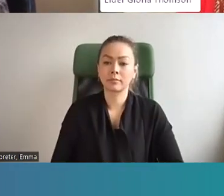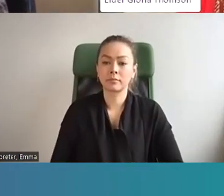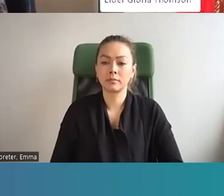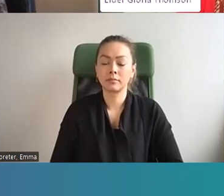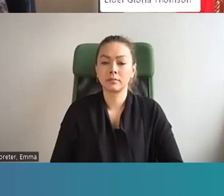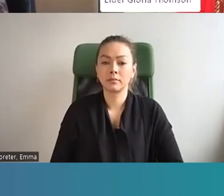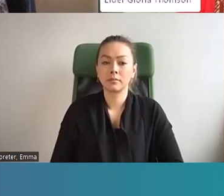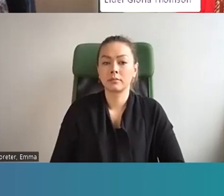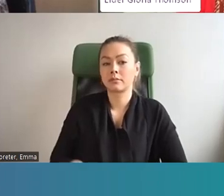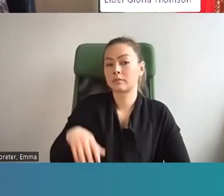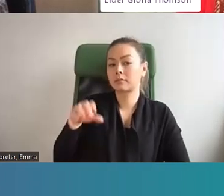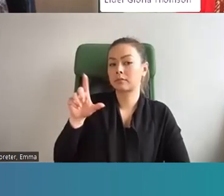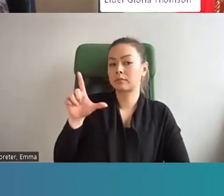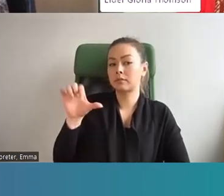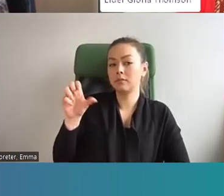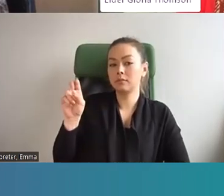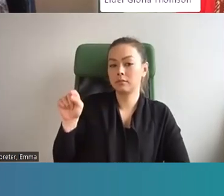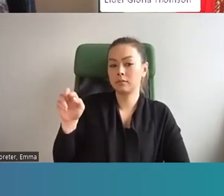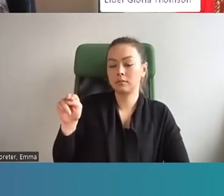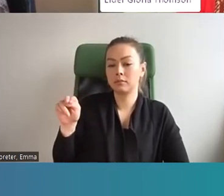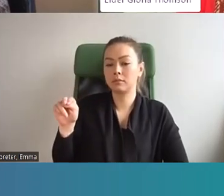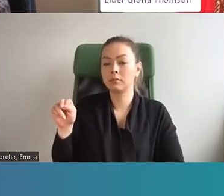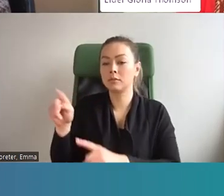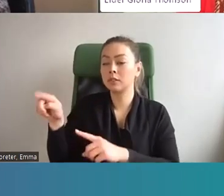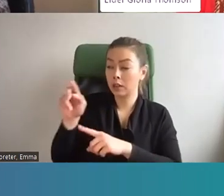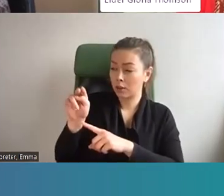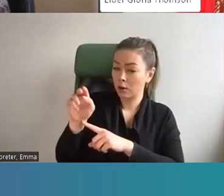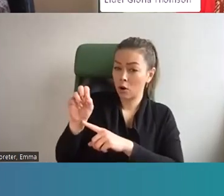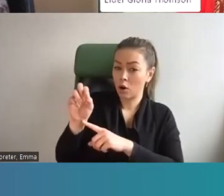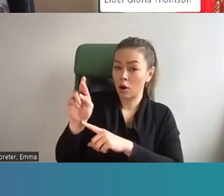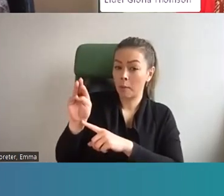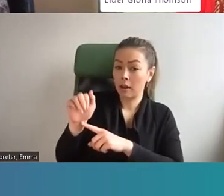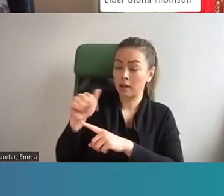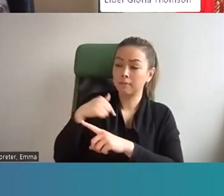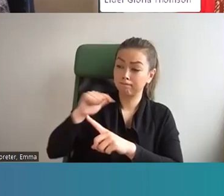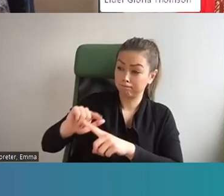could you tell us about a little bit about yourself and how you came into this role, please?